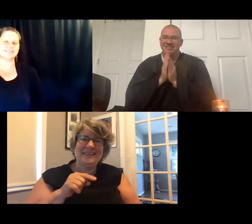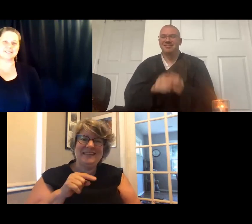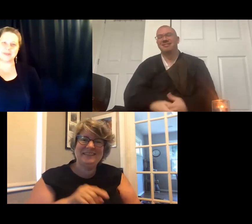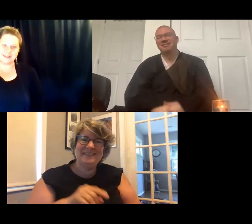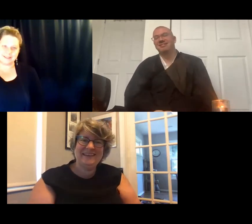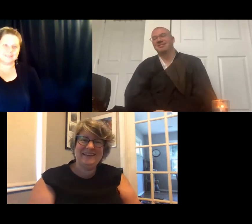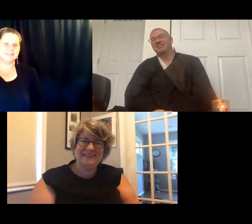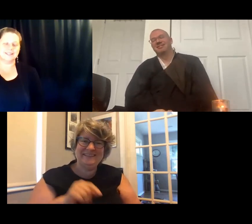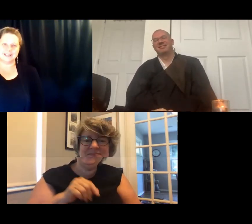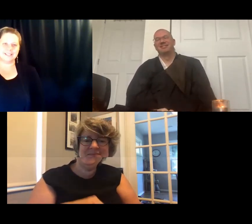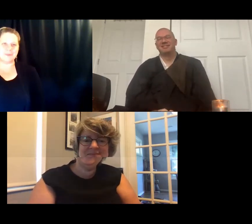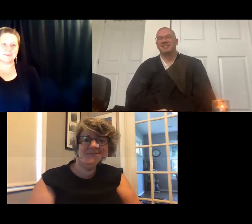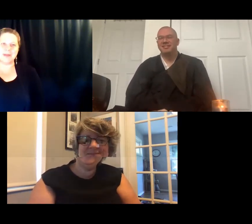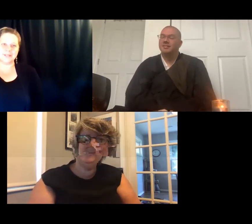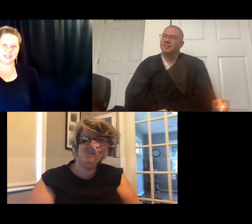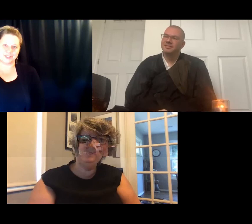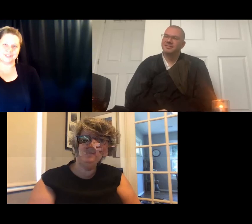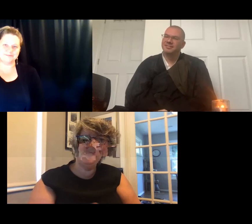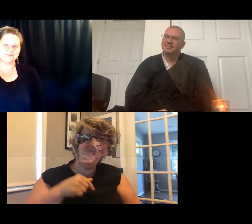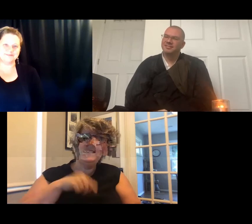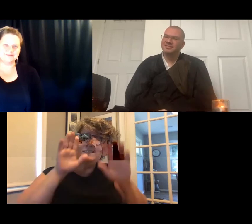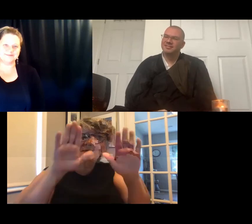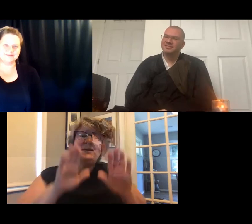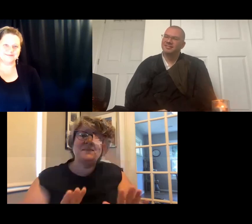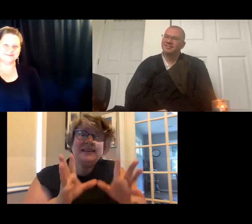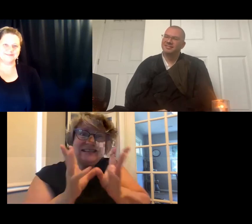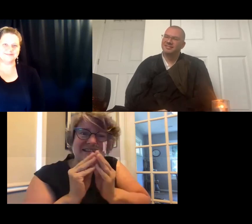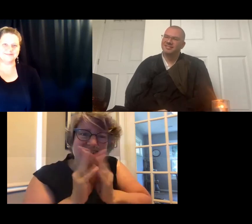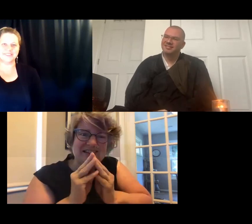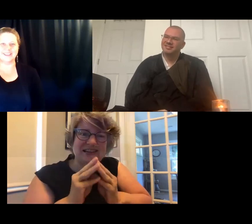it. It's been my pleasure.